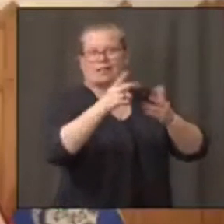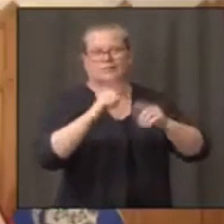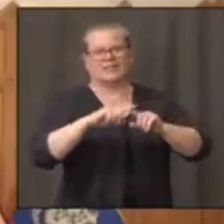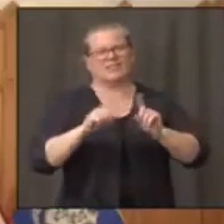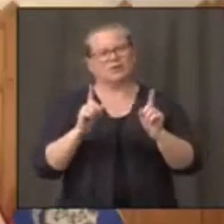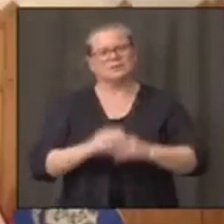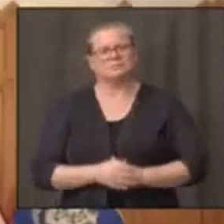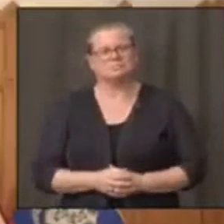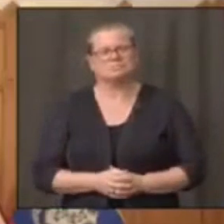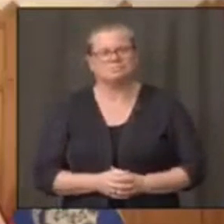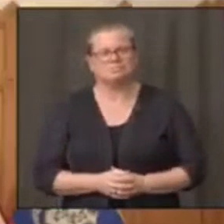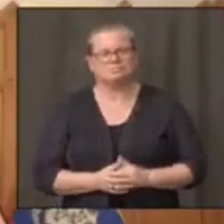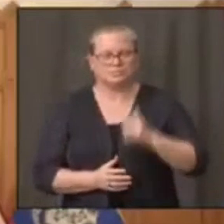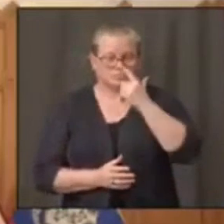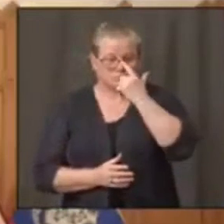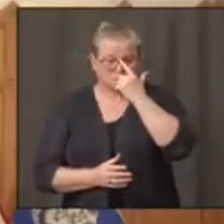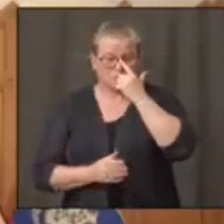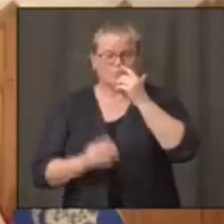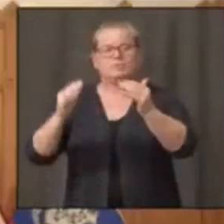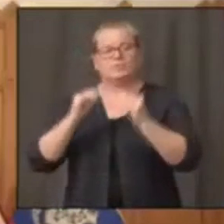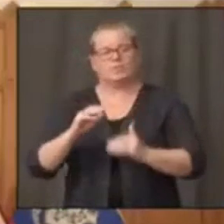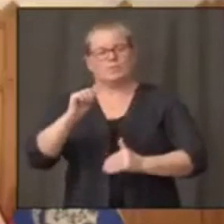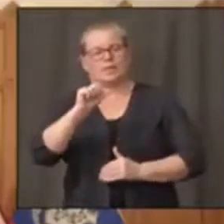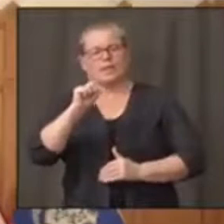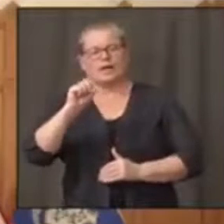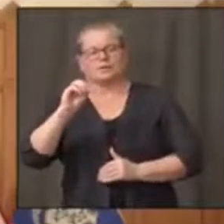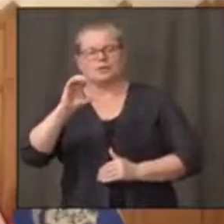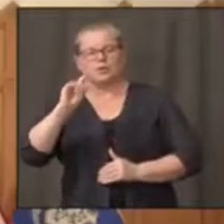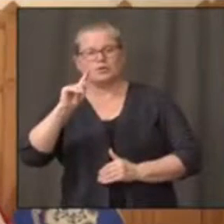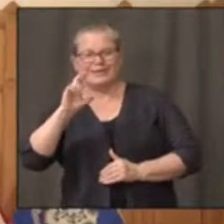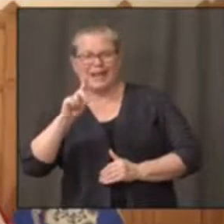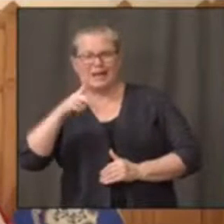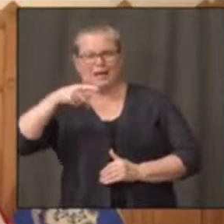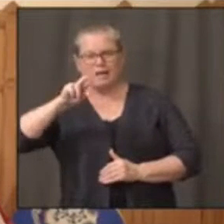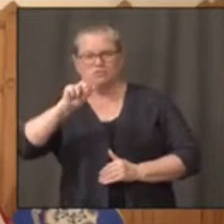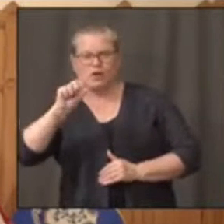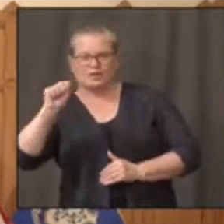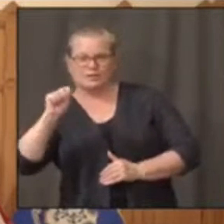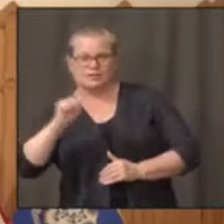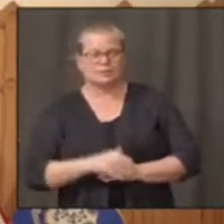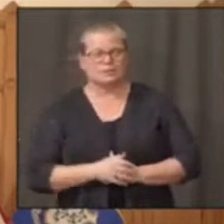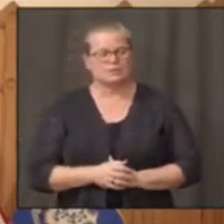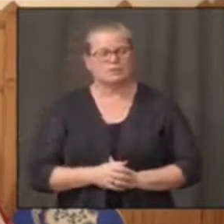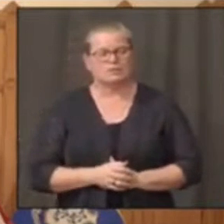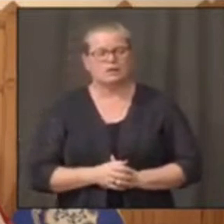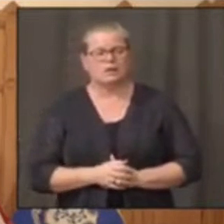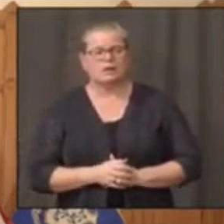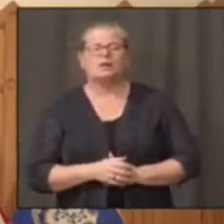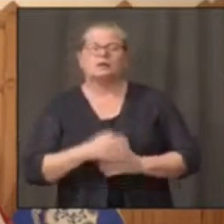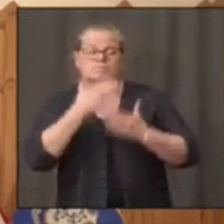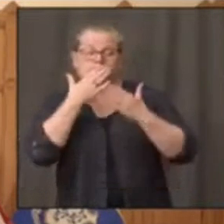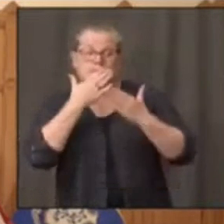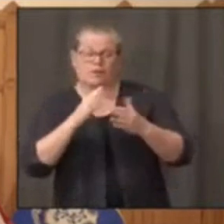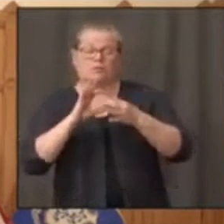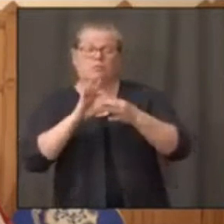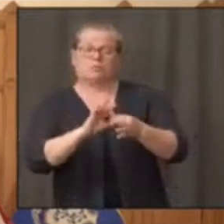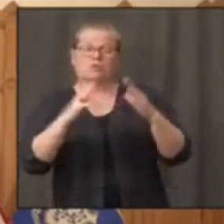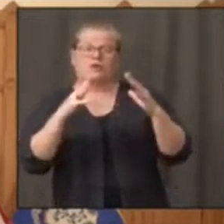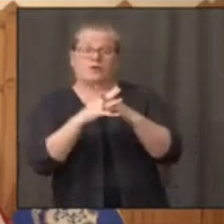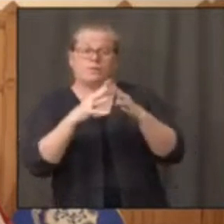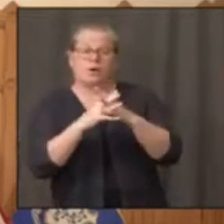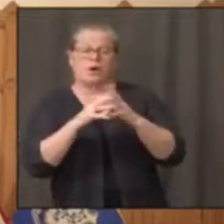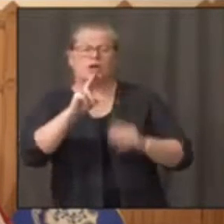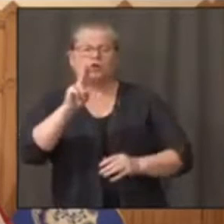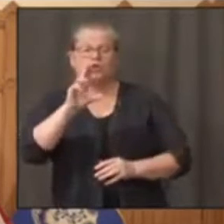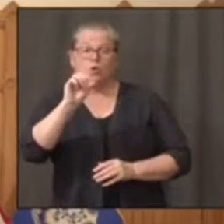The Associated Press. Thank you. Along the lines of football, Governor, UConn football currently